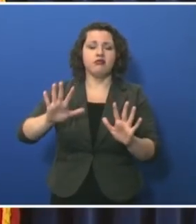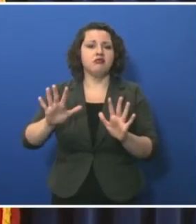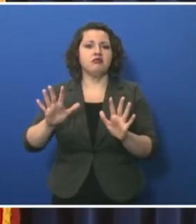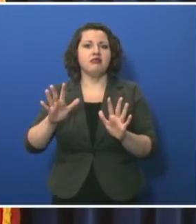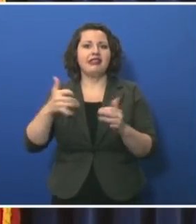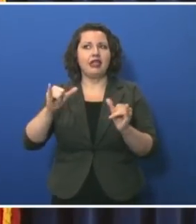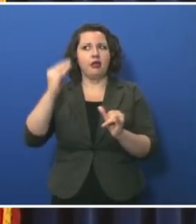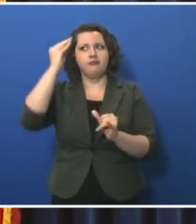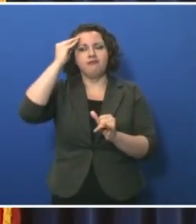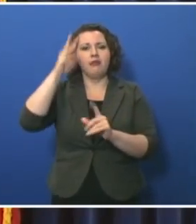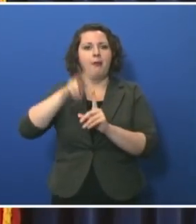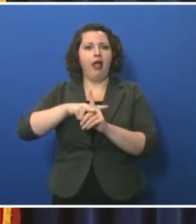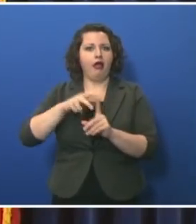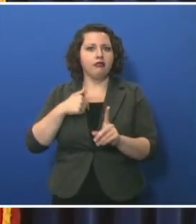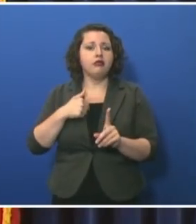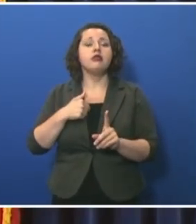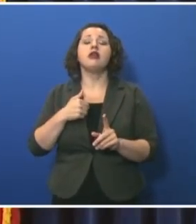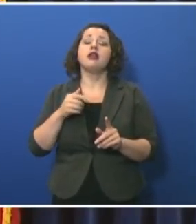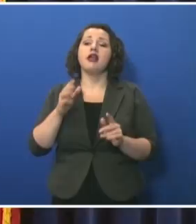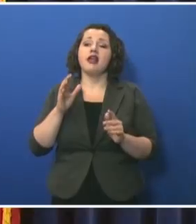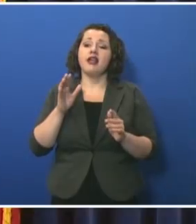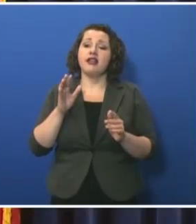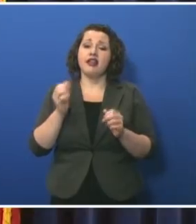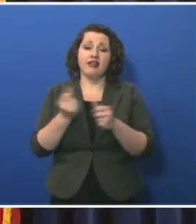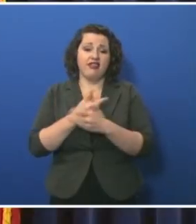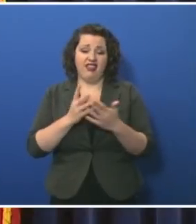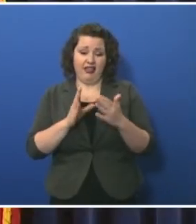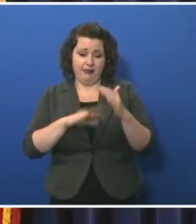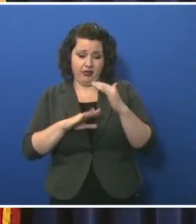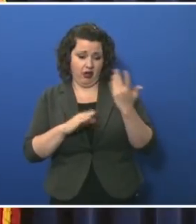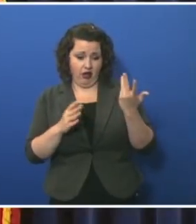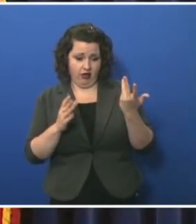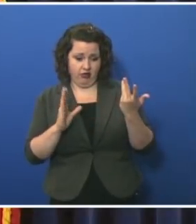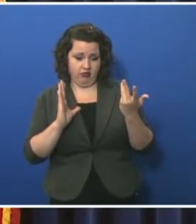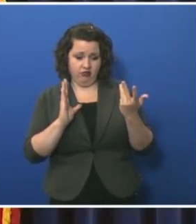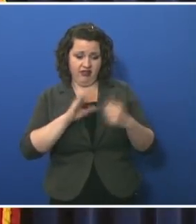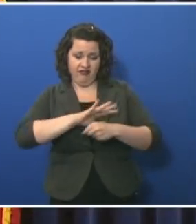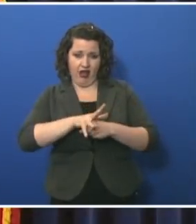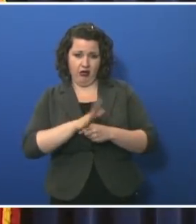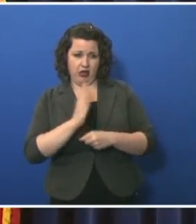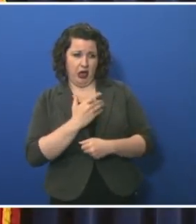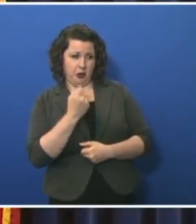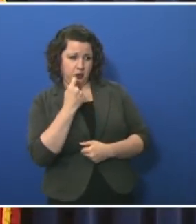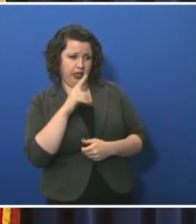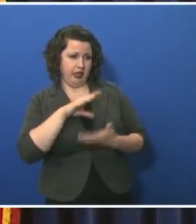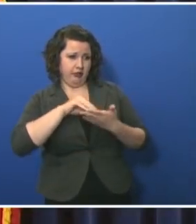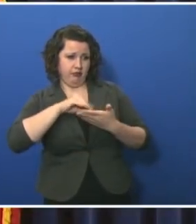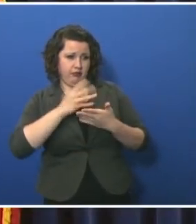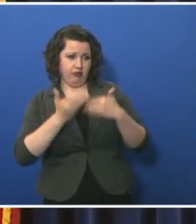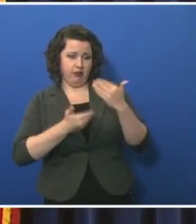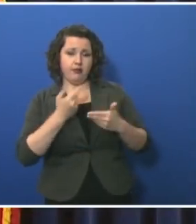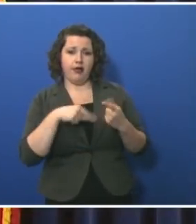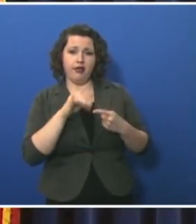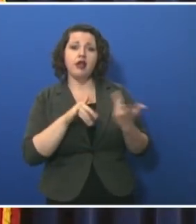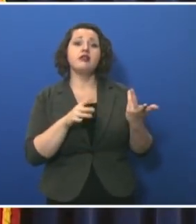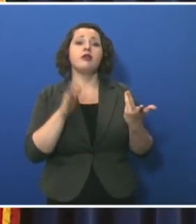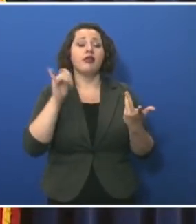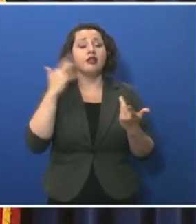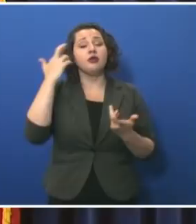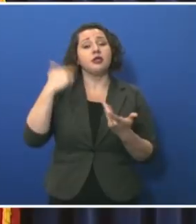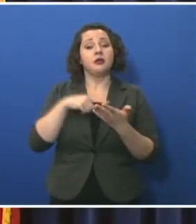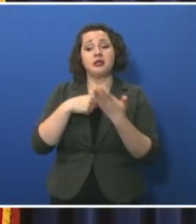all based on what we understand about the virus, and so that's what's informing these recommendations. And that's why we continue to talk about things